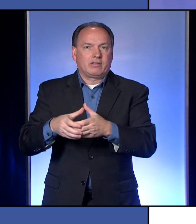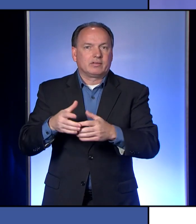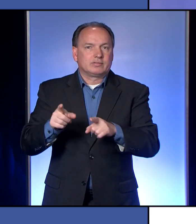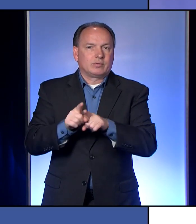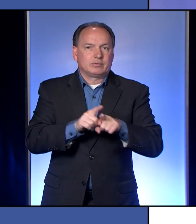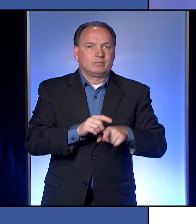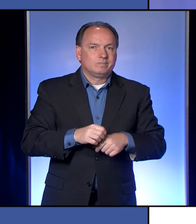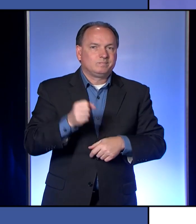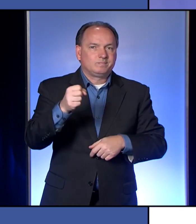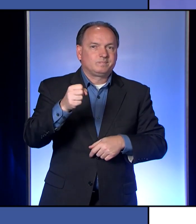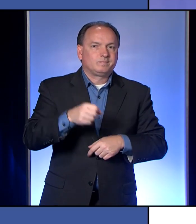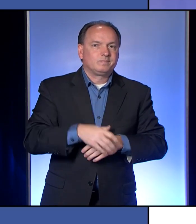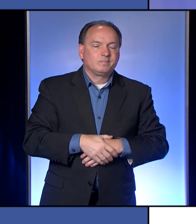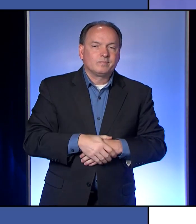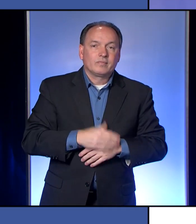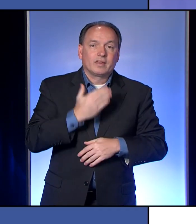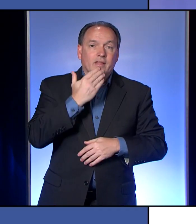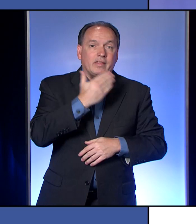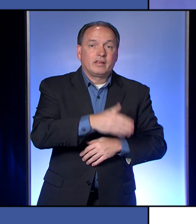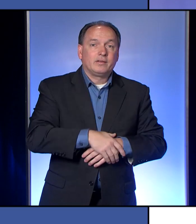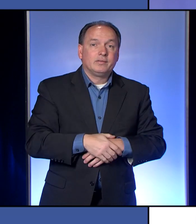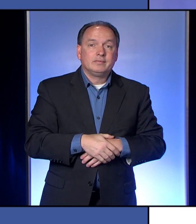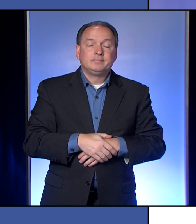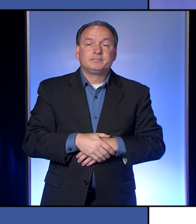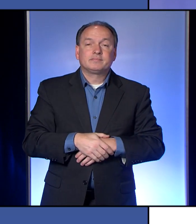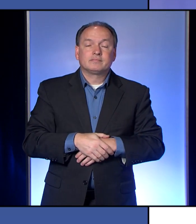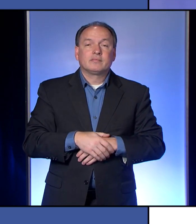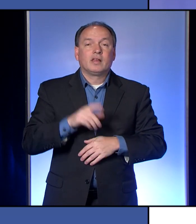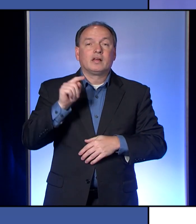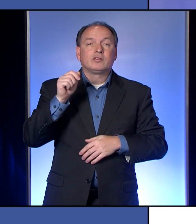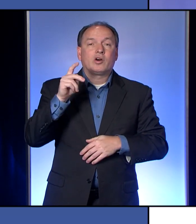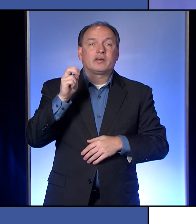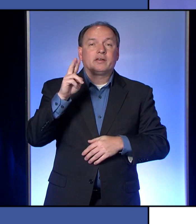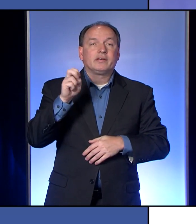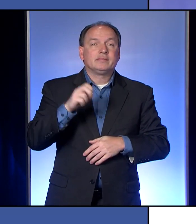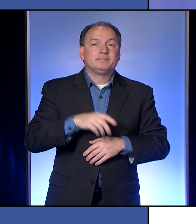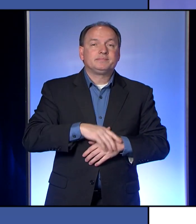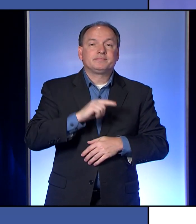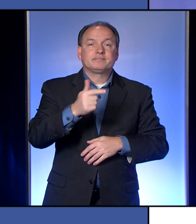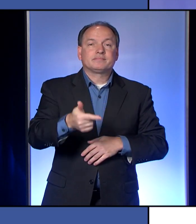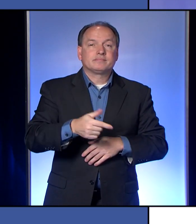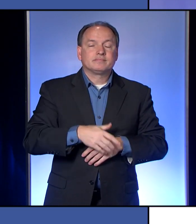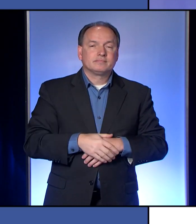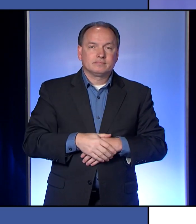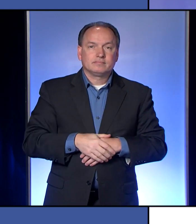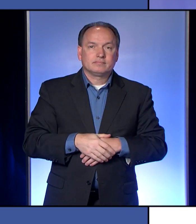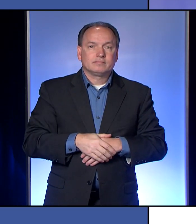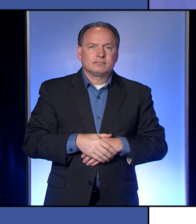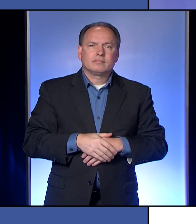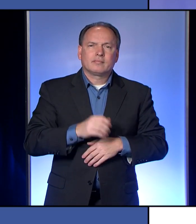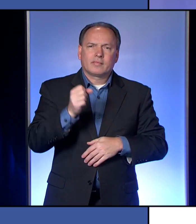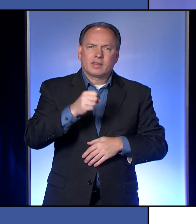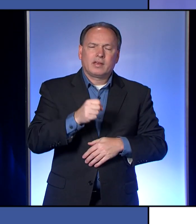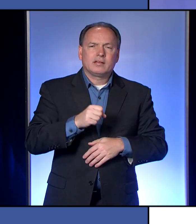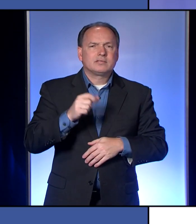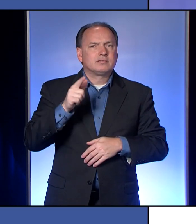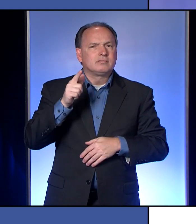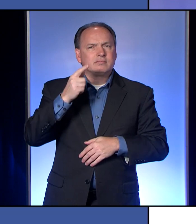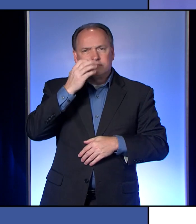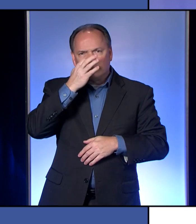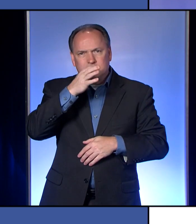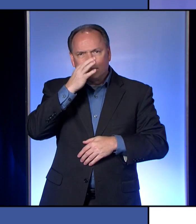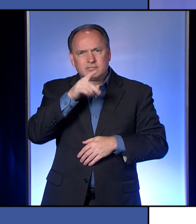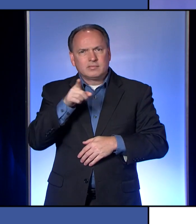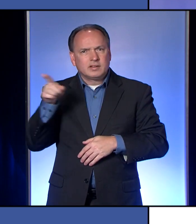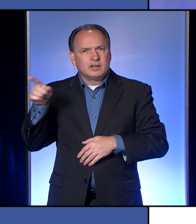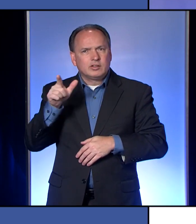Thanks. Talk Erie. Yes, Kathy, 24 miles from where you're standing at WQLN right